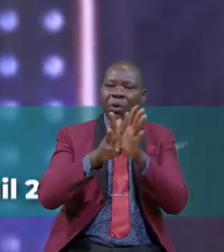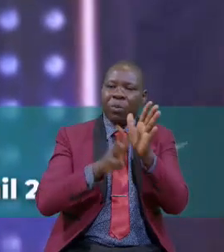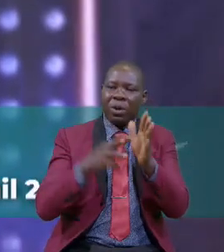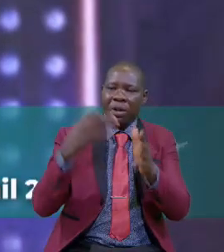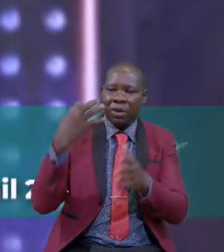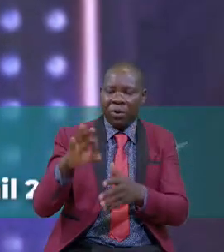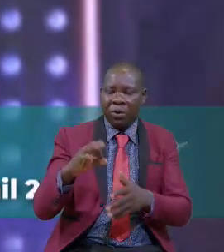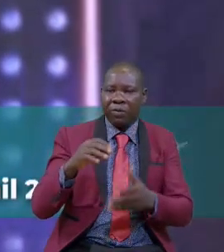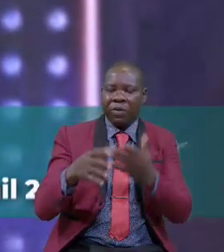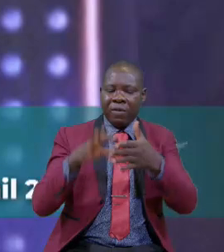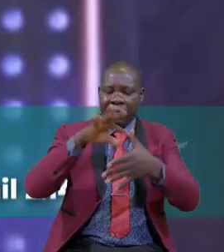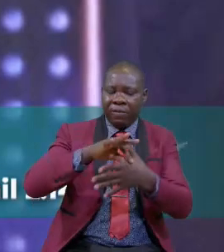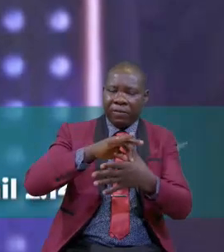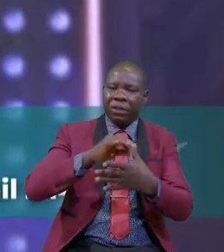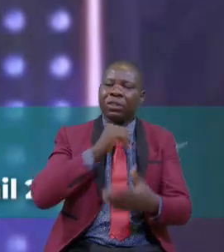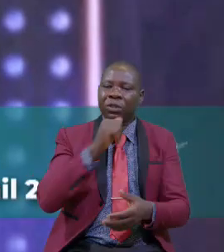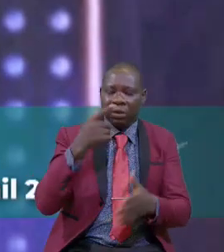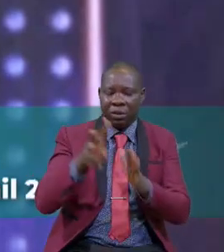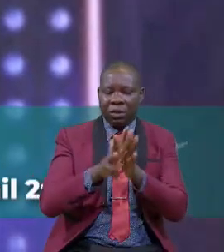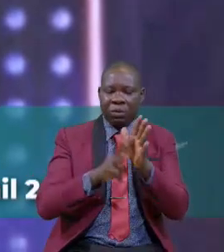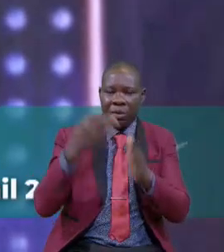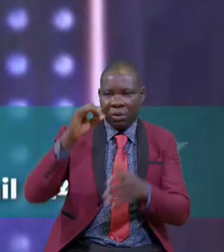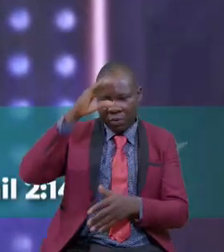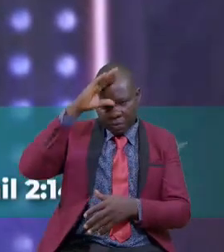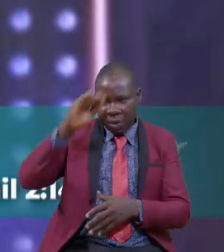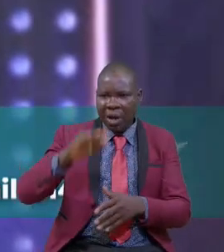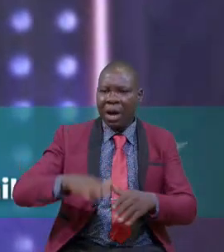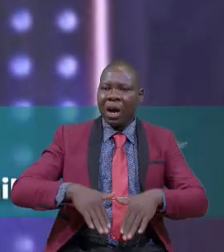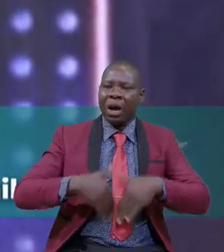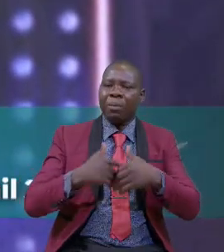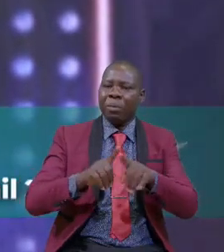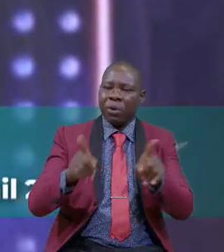of man, out, he says, but of God.